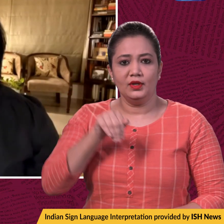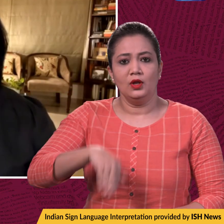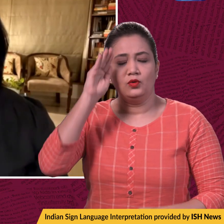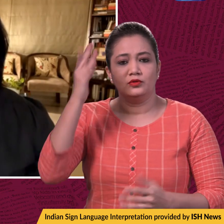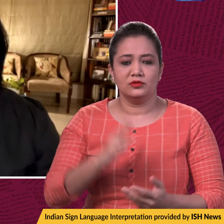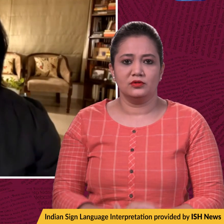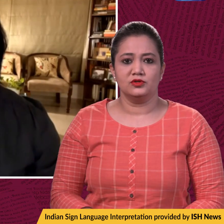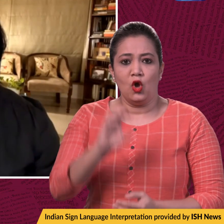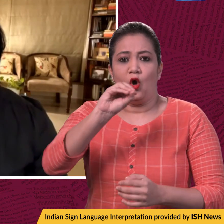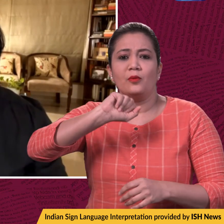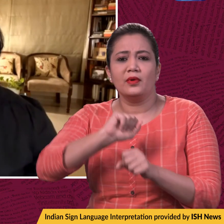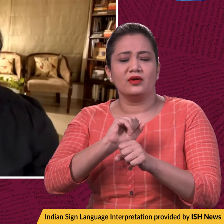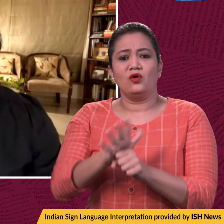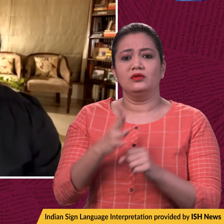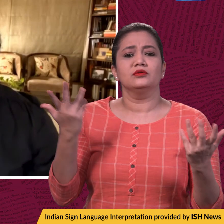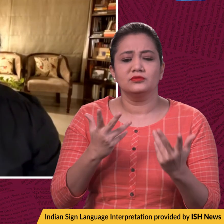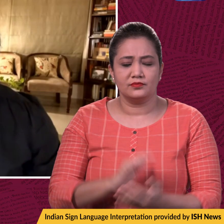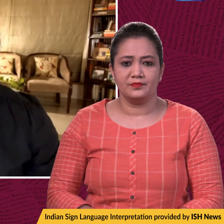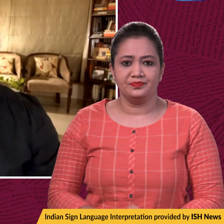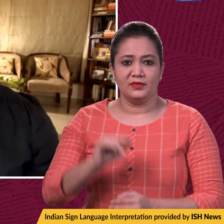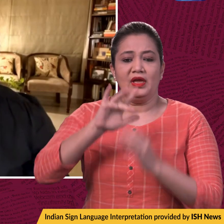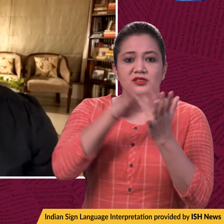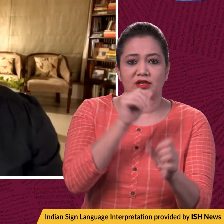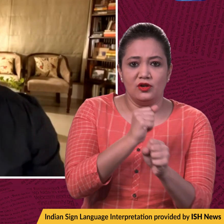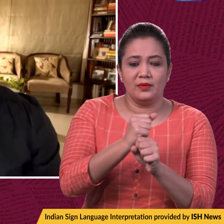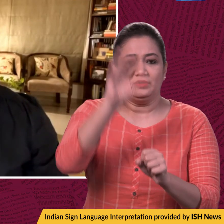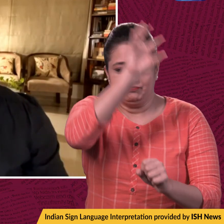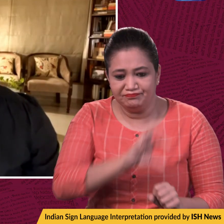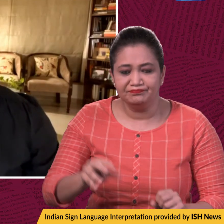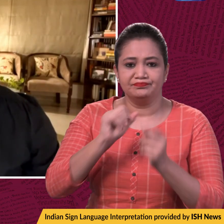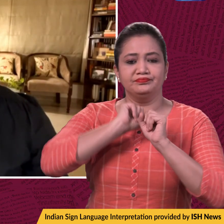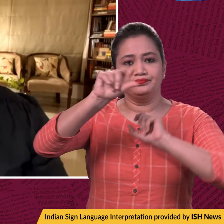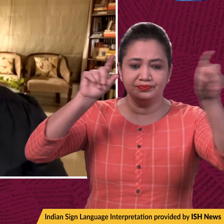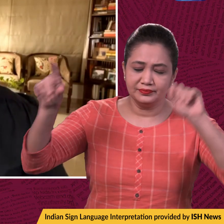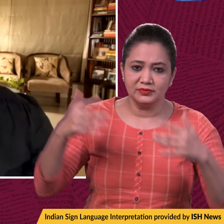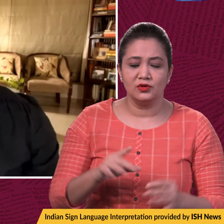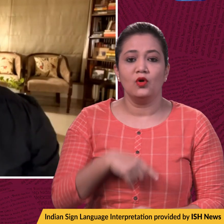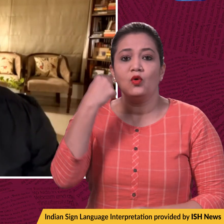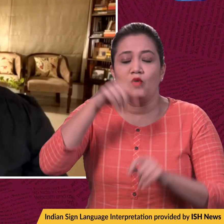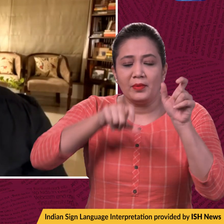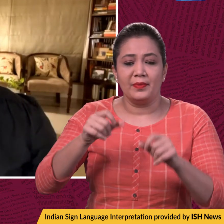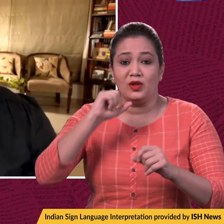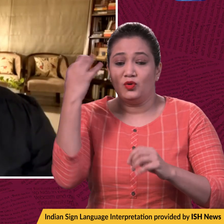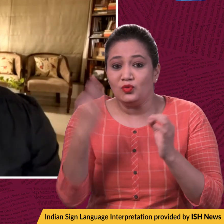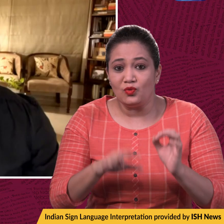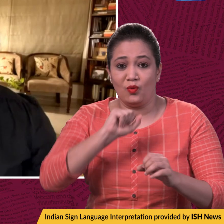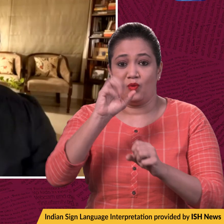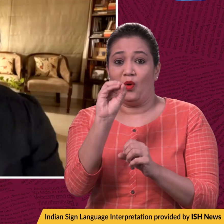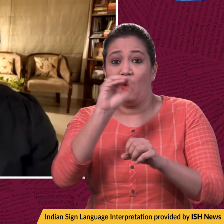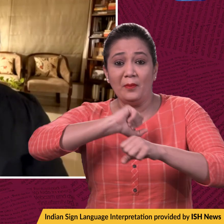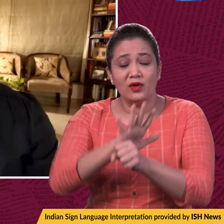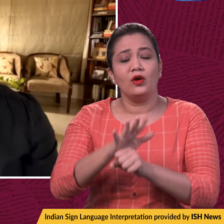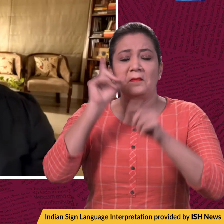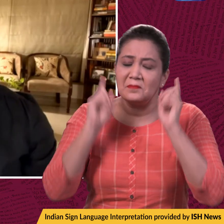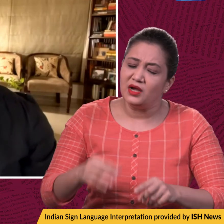Updates now on the Omicron virus. The central government has written to states and union territories saying that patients with the new COVID